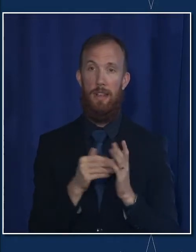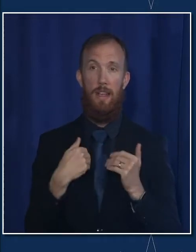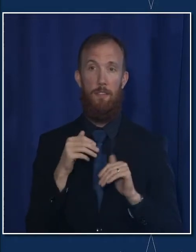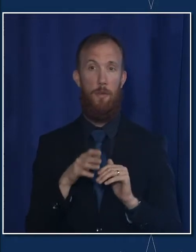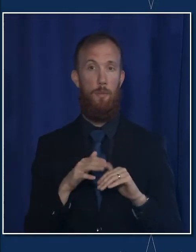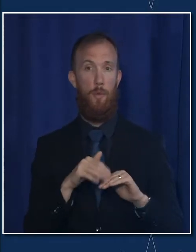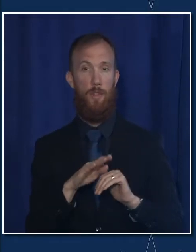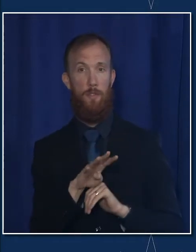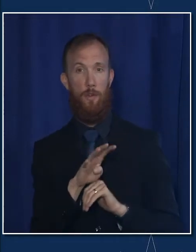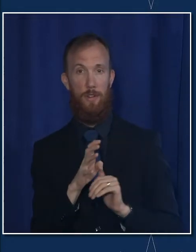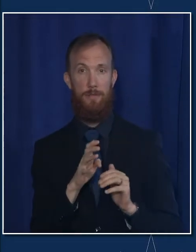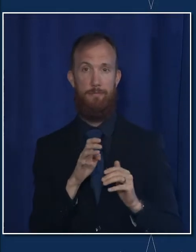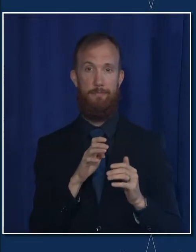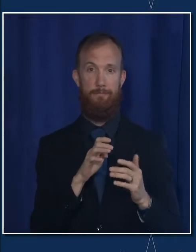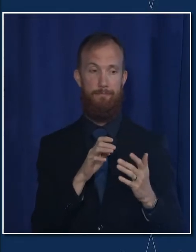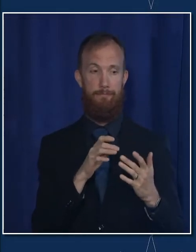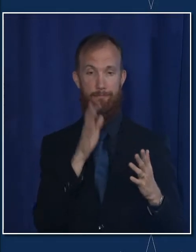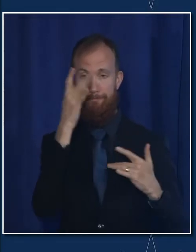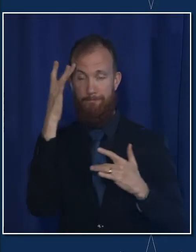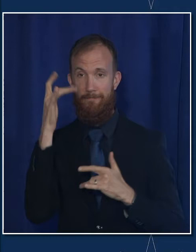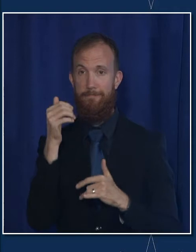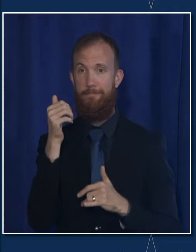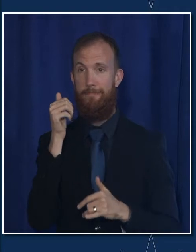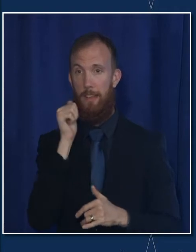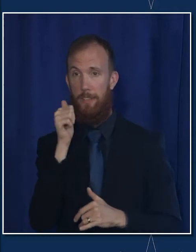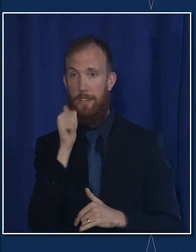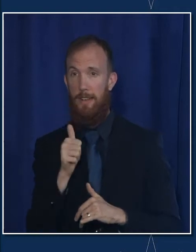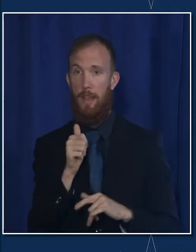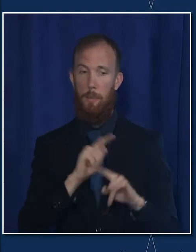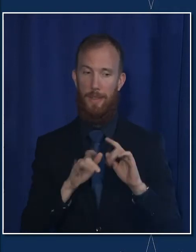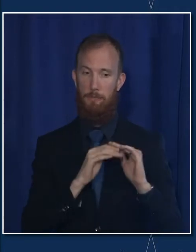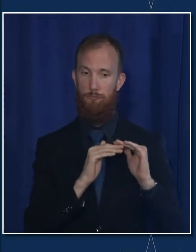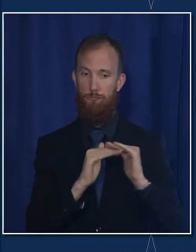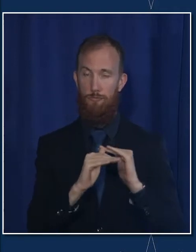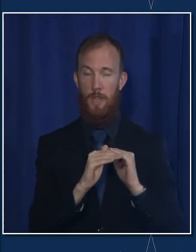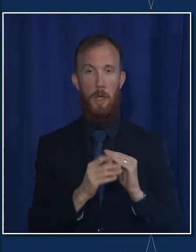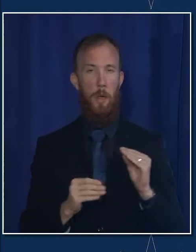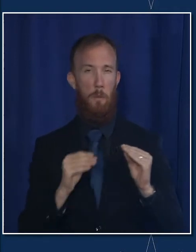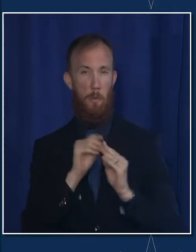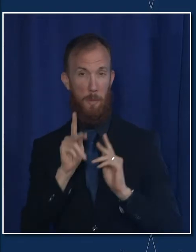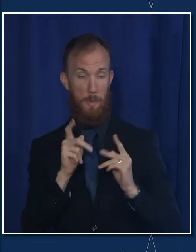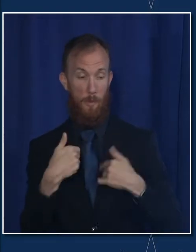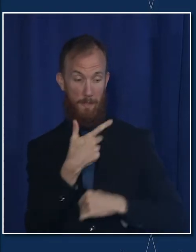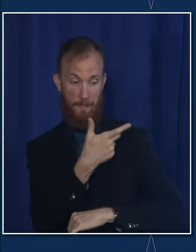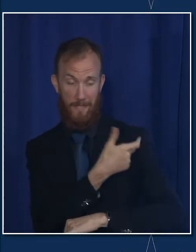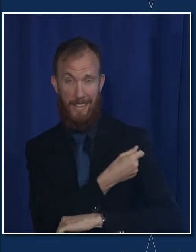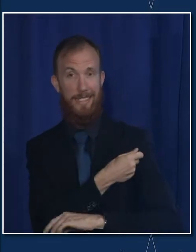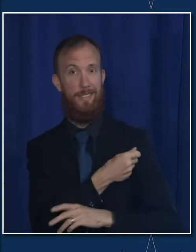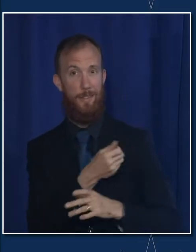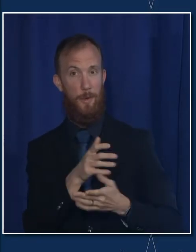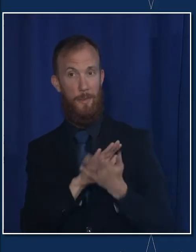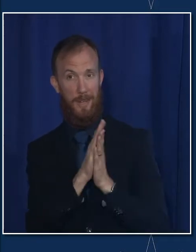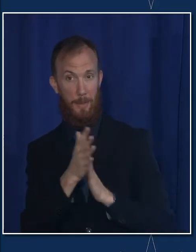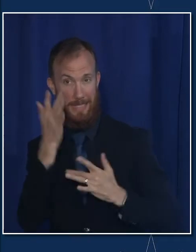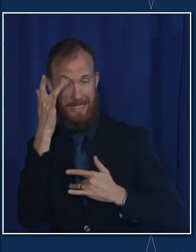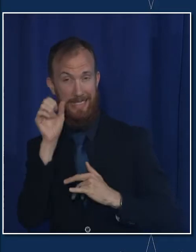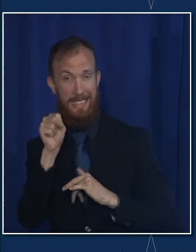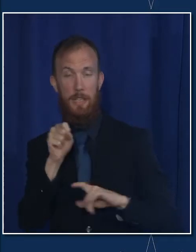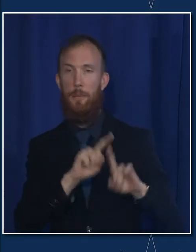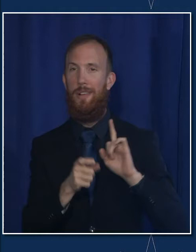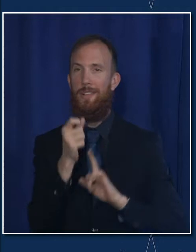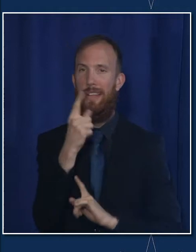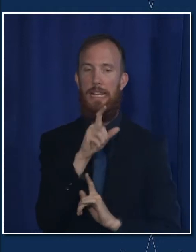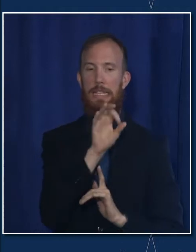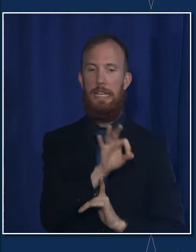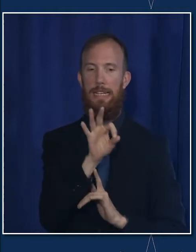stabilized. A lot of attention right now on breakthrough cases. They are increasing, but I want to let you know that 99.9% of